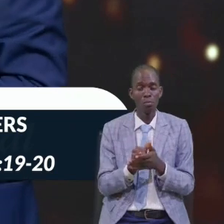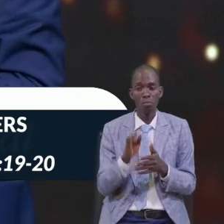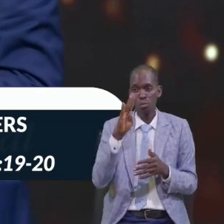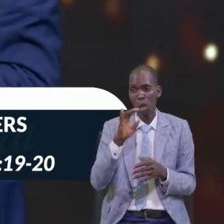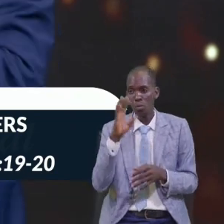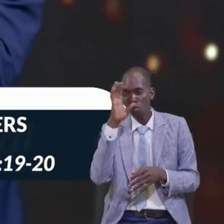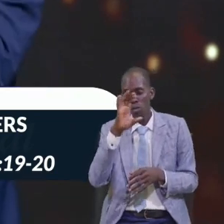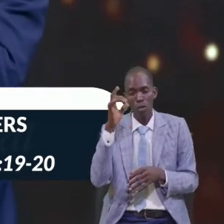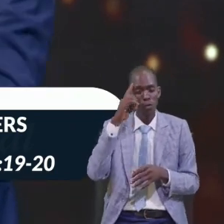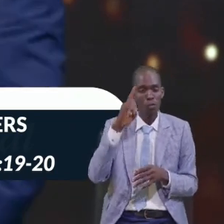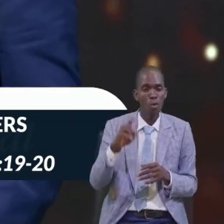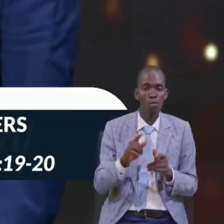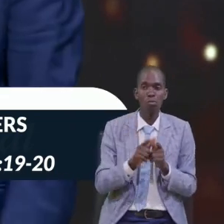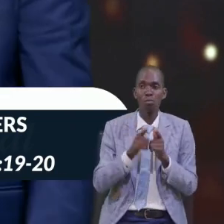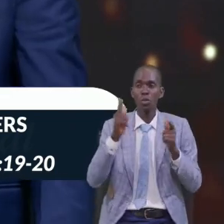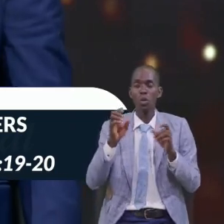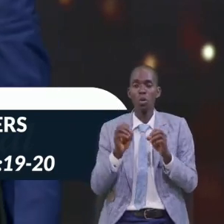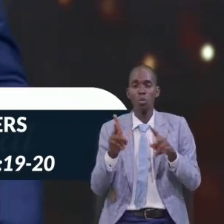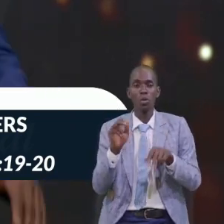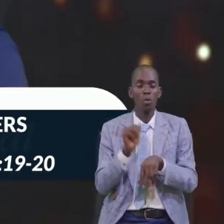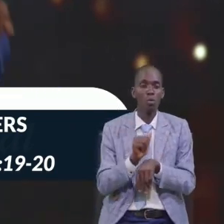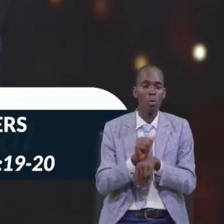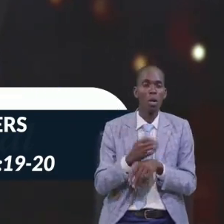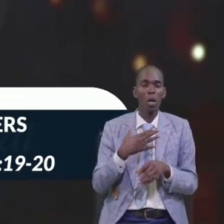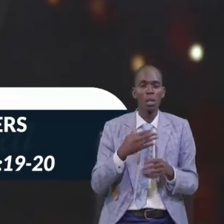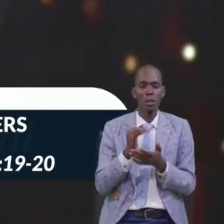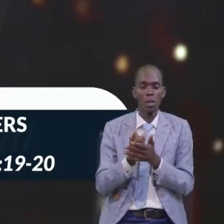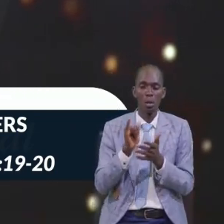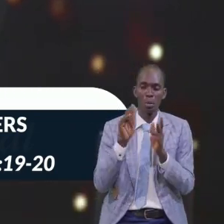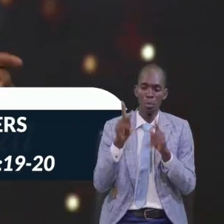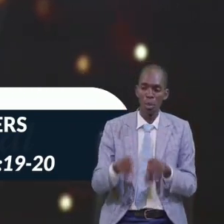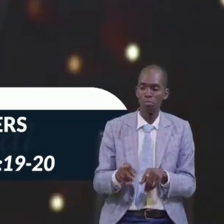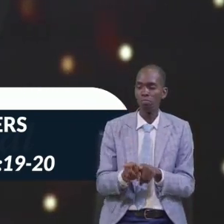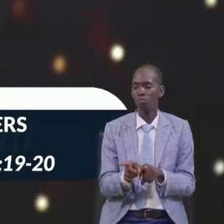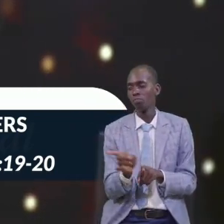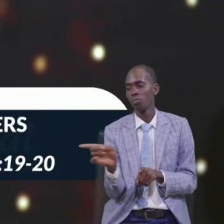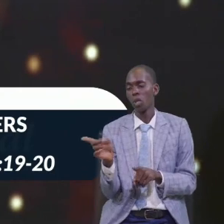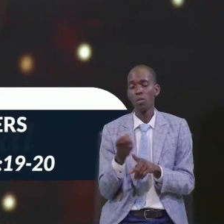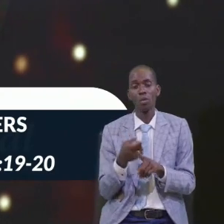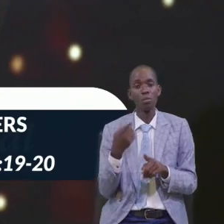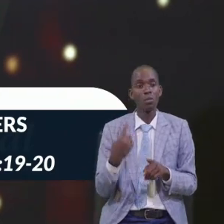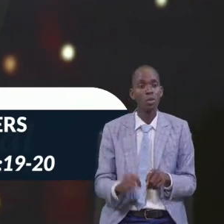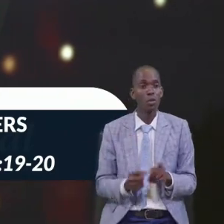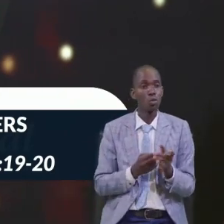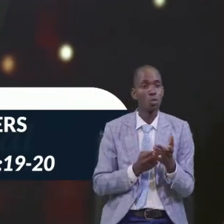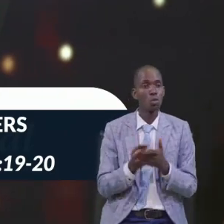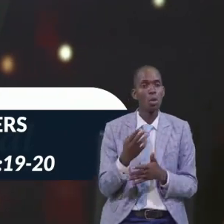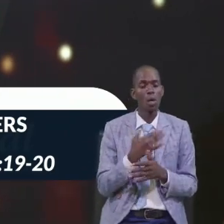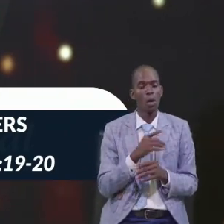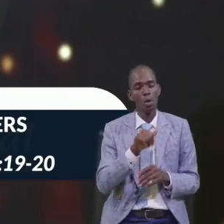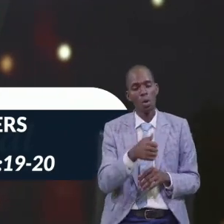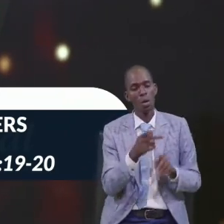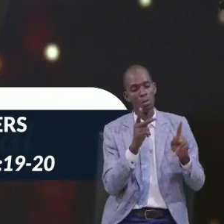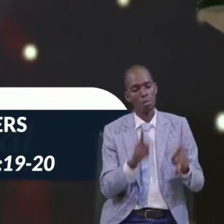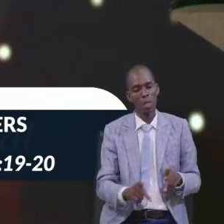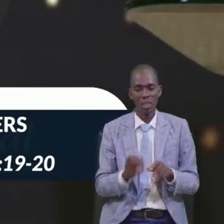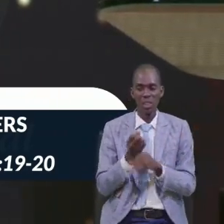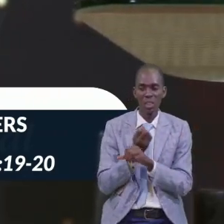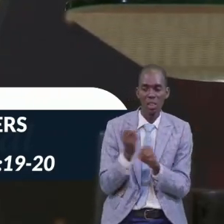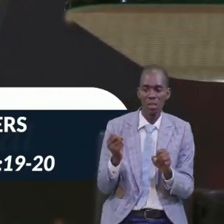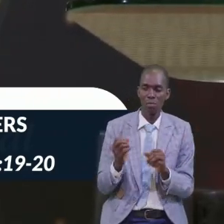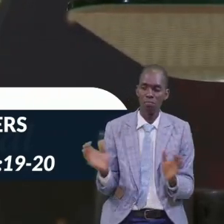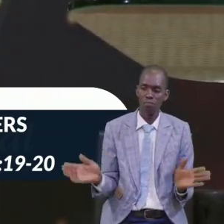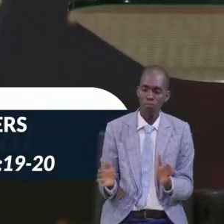in adventure like that, any of you do err from the truth, and one convert him, the